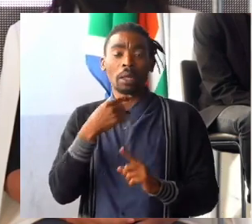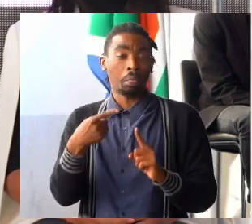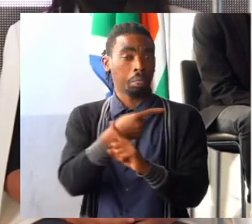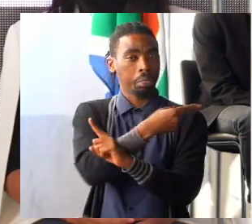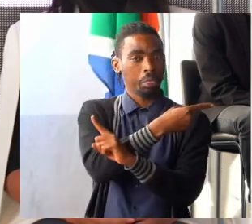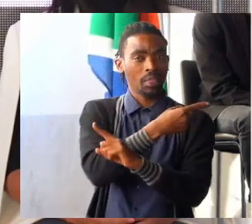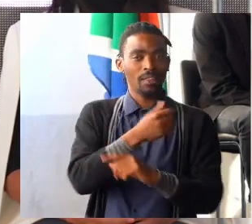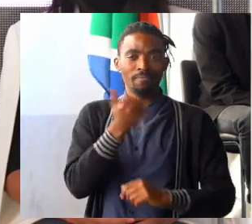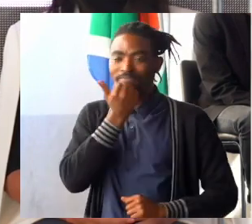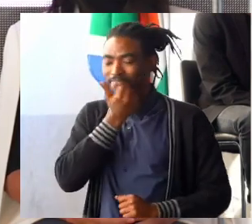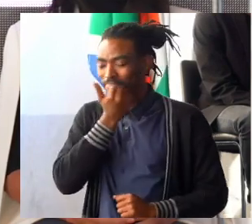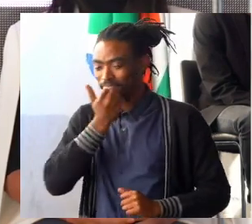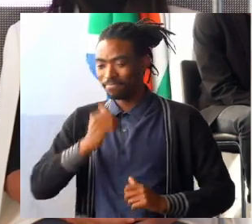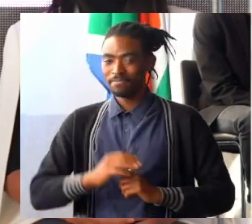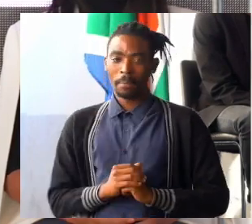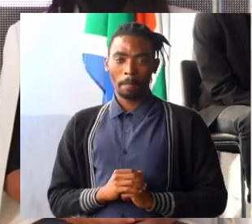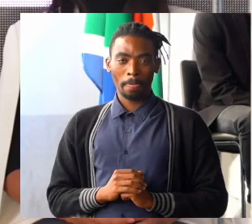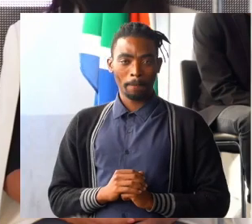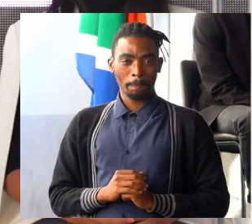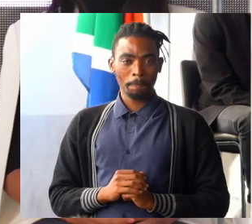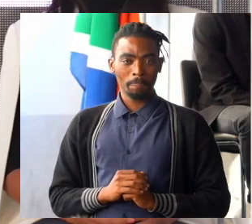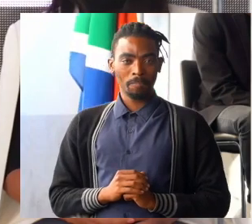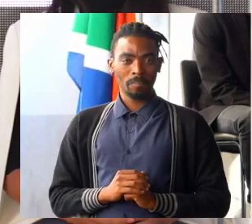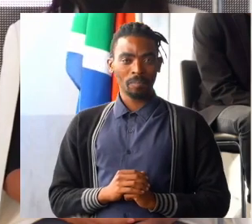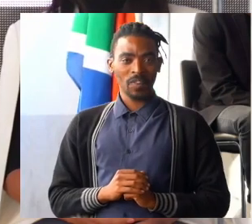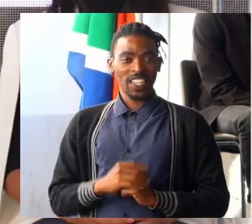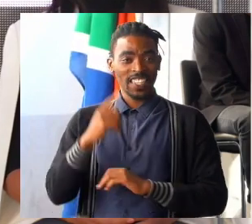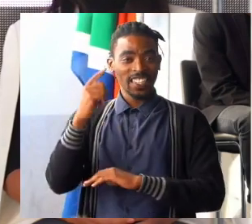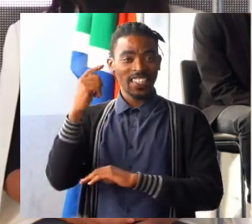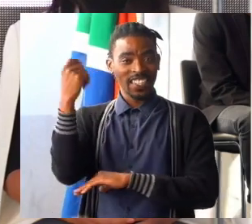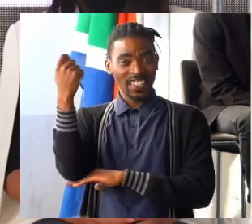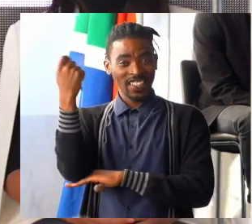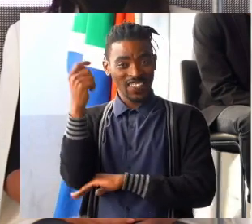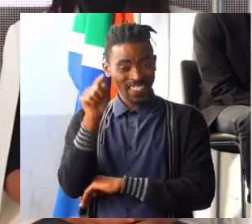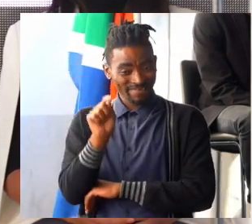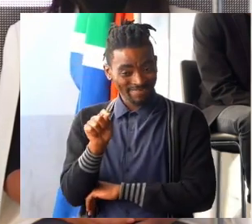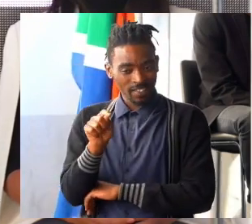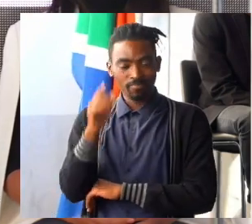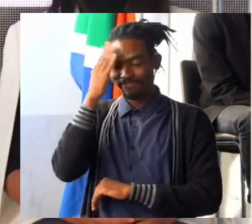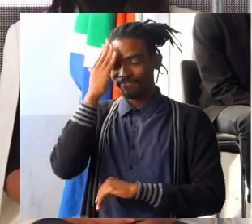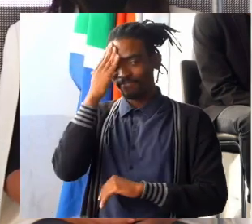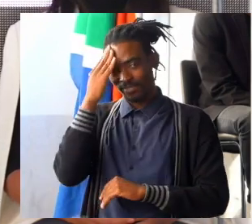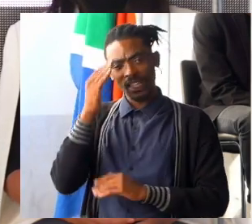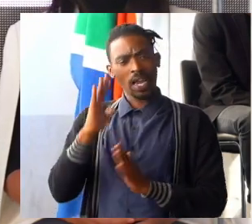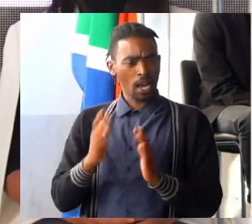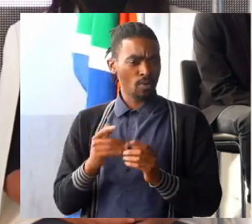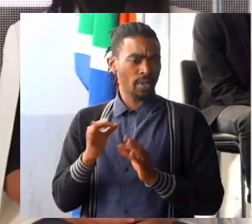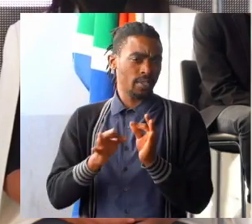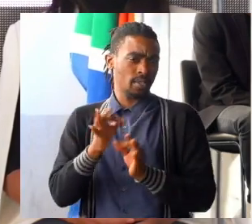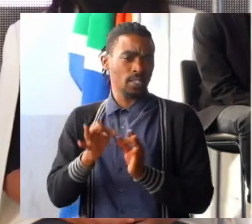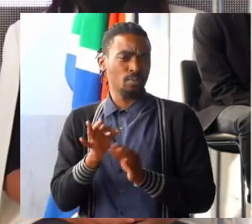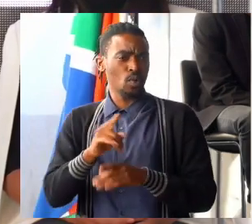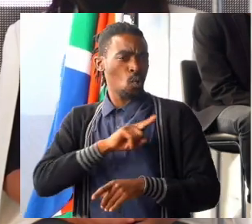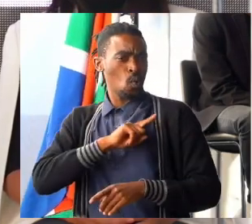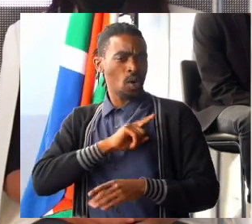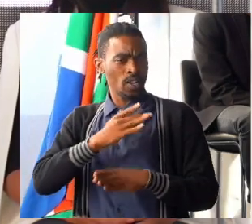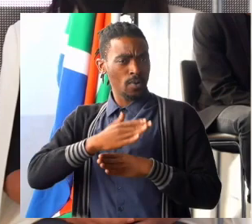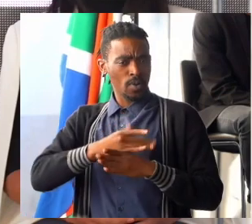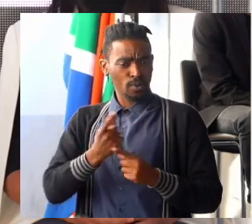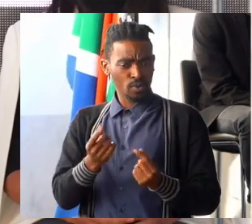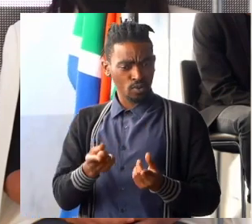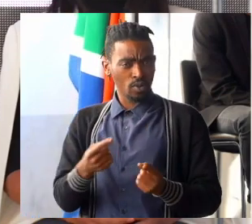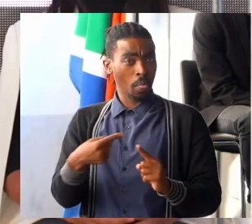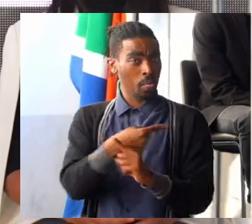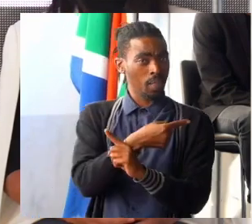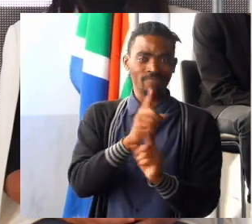occasionally. But the village is what I know, and the best way I can articulate why the work we do is unavoidable.